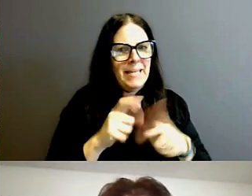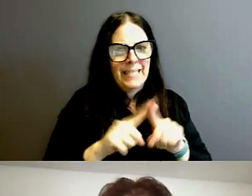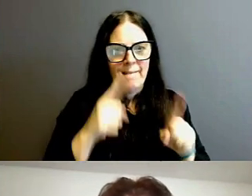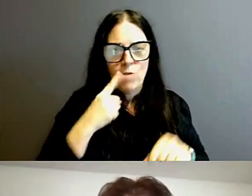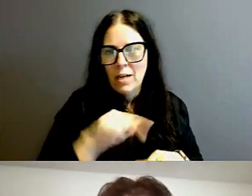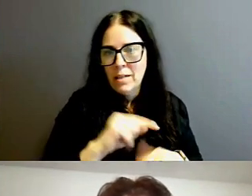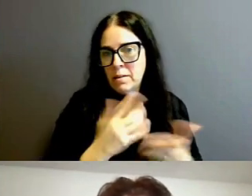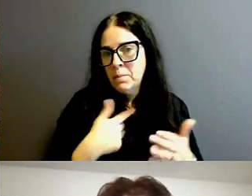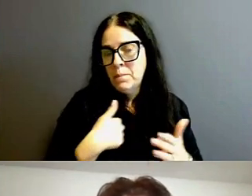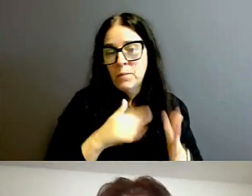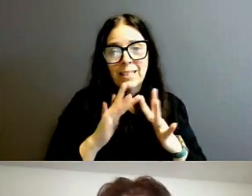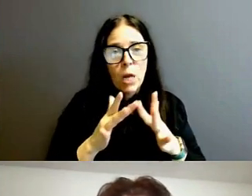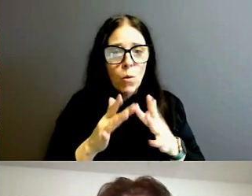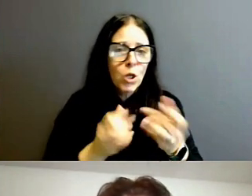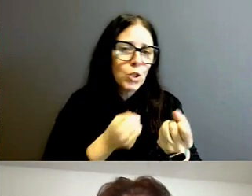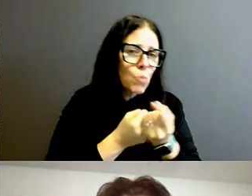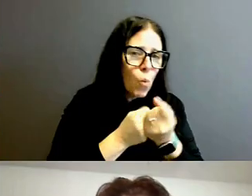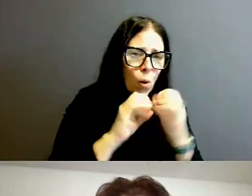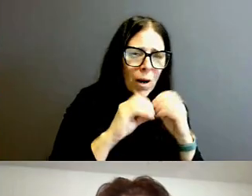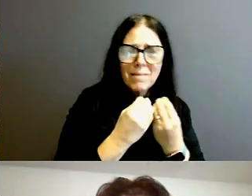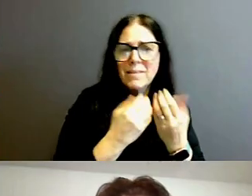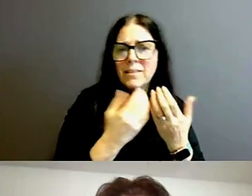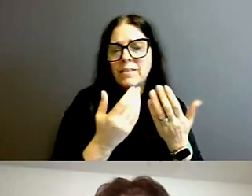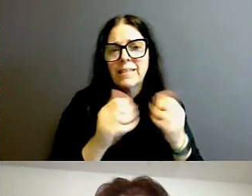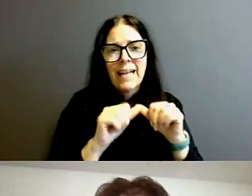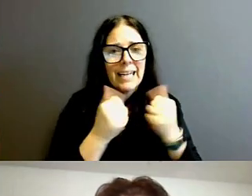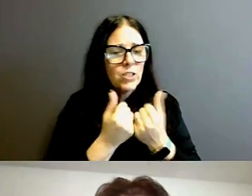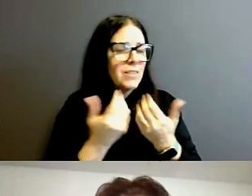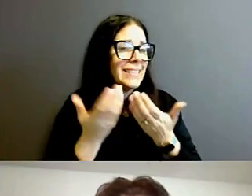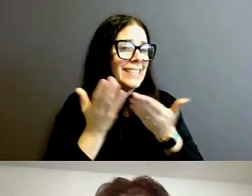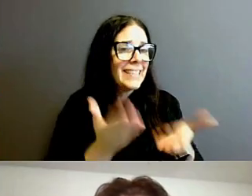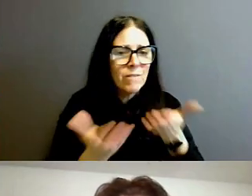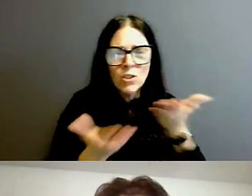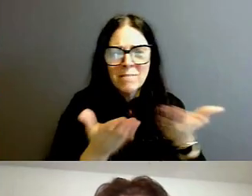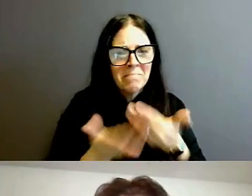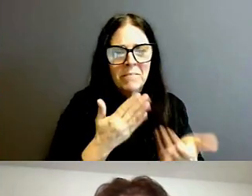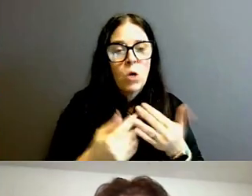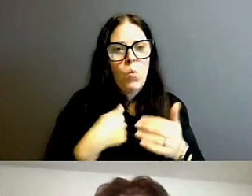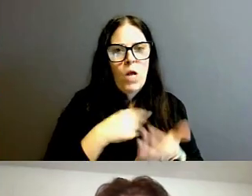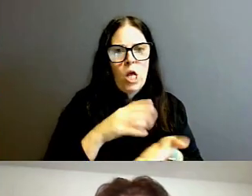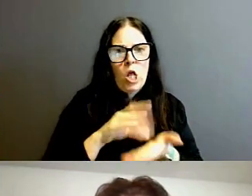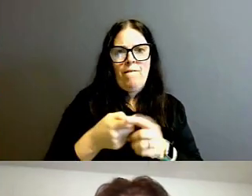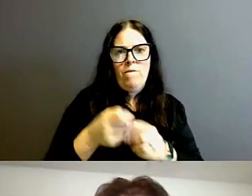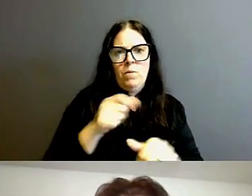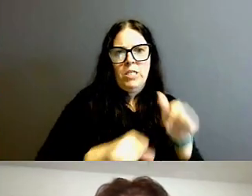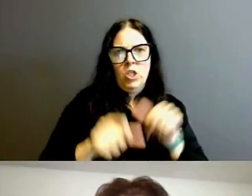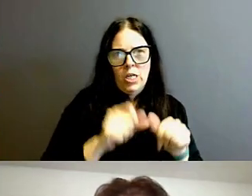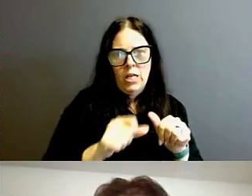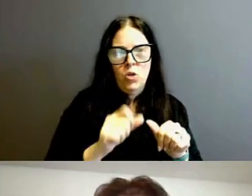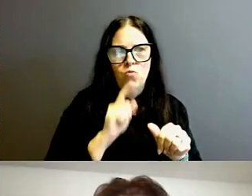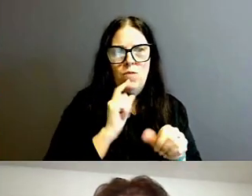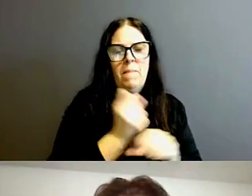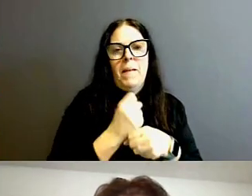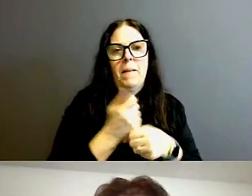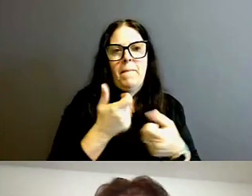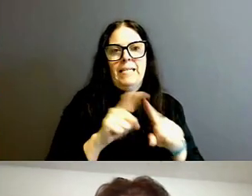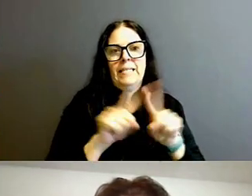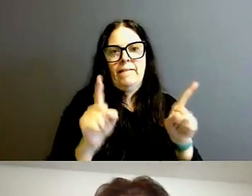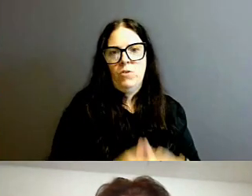are network, we are support agency or delivery agency, we learn from each other and we can really make a difference in that